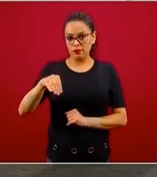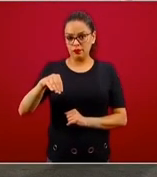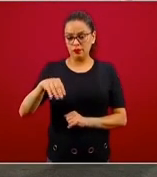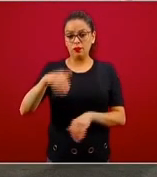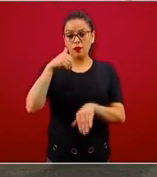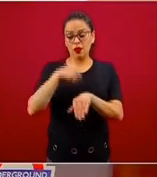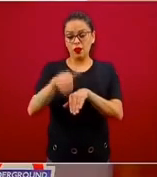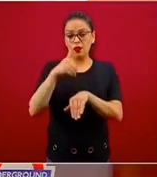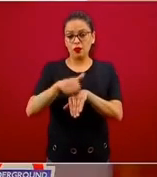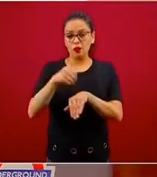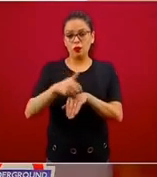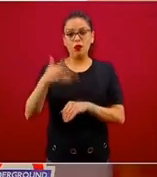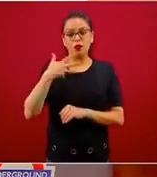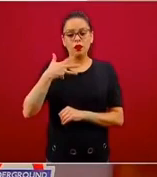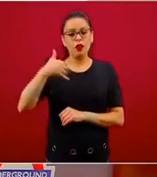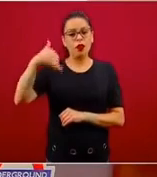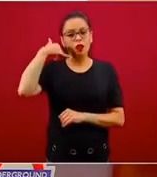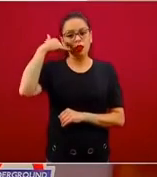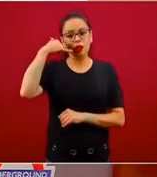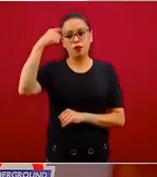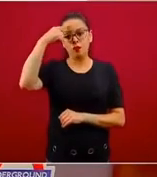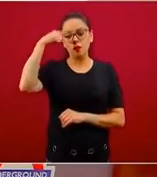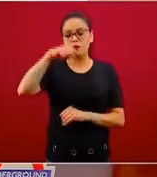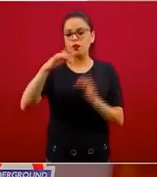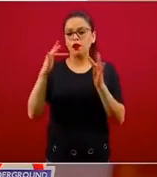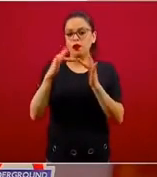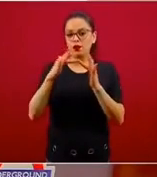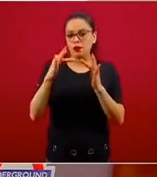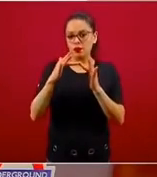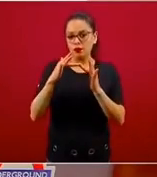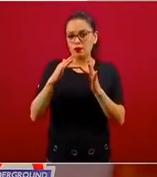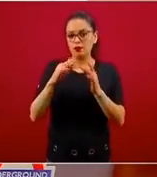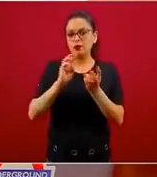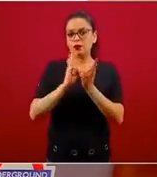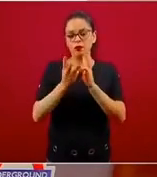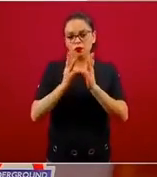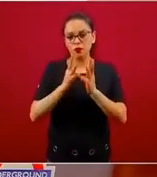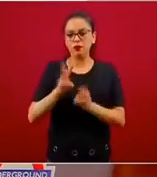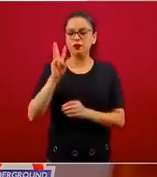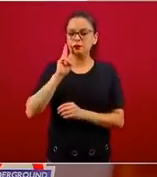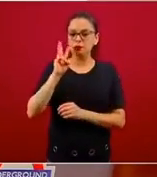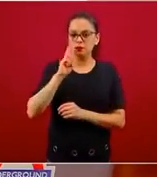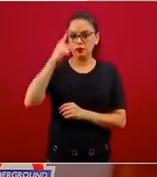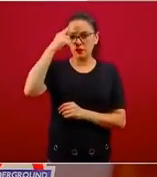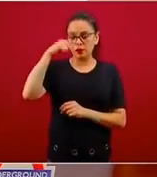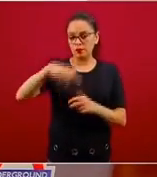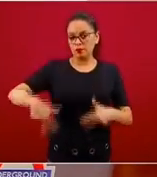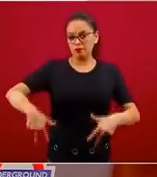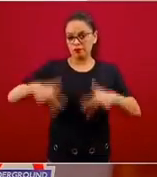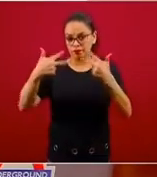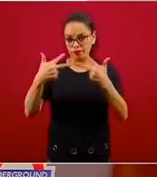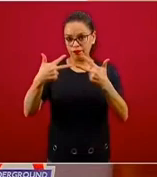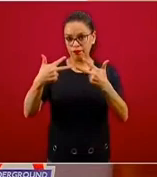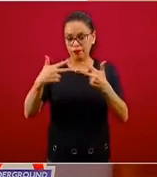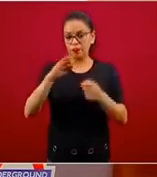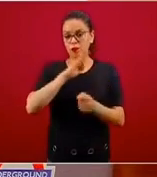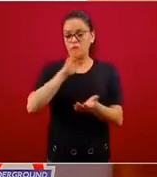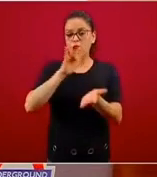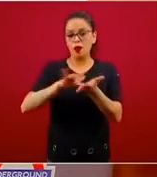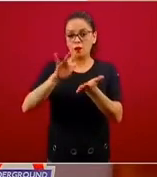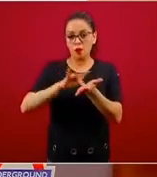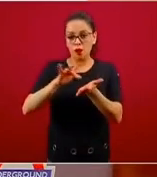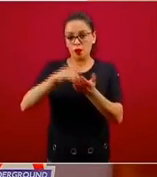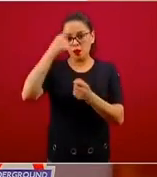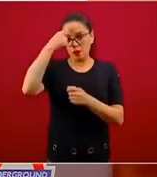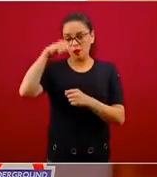Language números interpreters who have telefónicos made para WhatsApp, themselves para available. They've videollamadas, made themselves puedan available by video interpretar lo que call una on